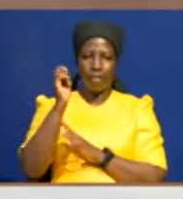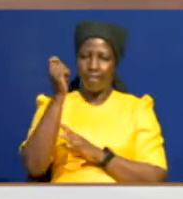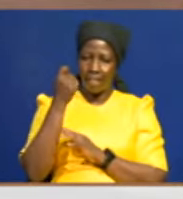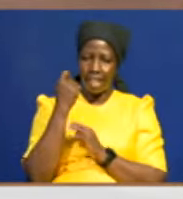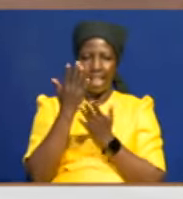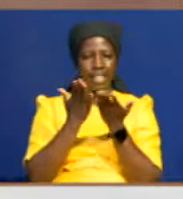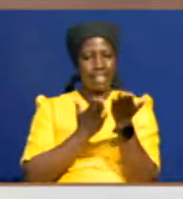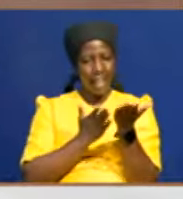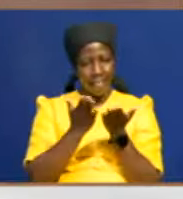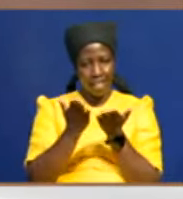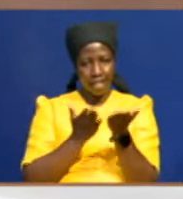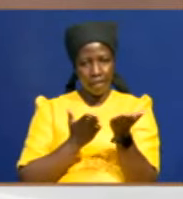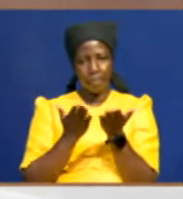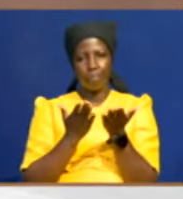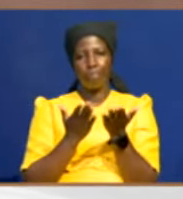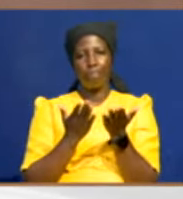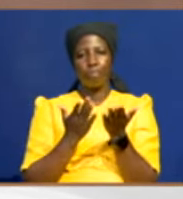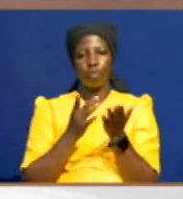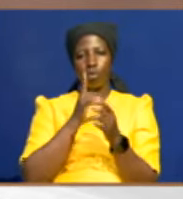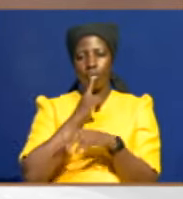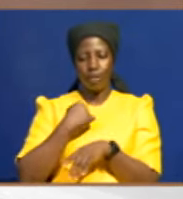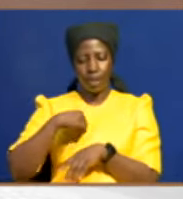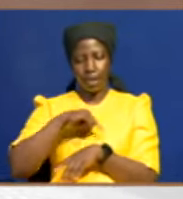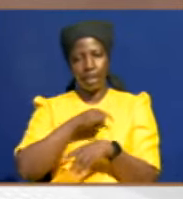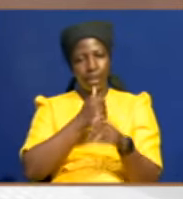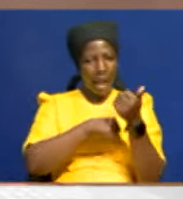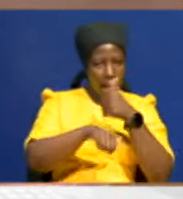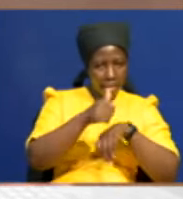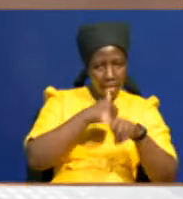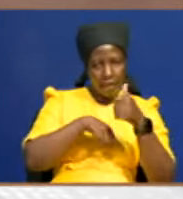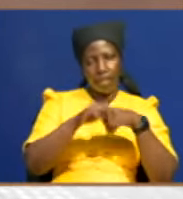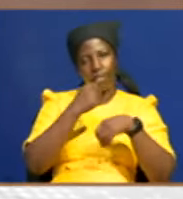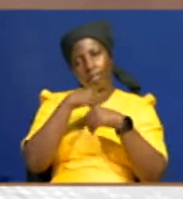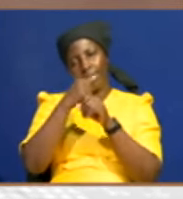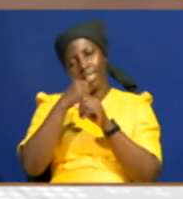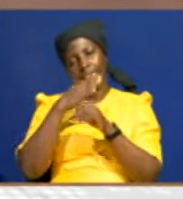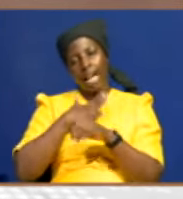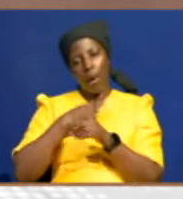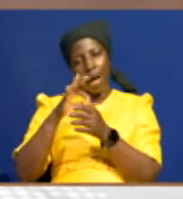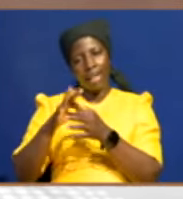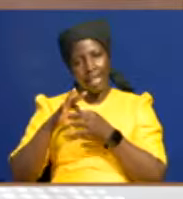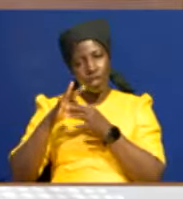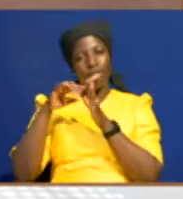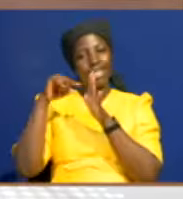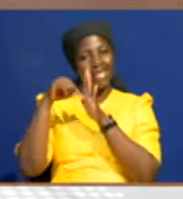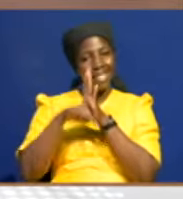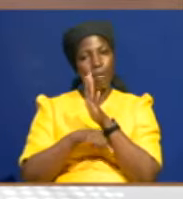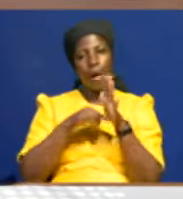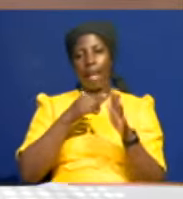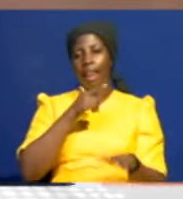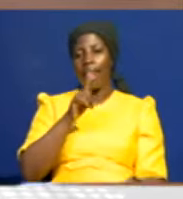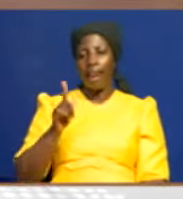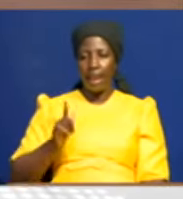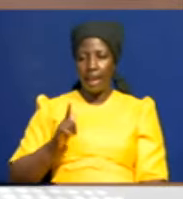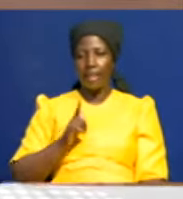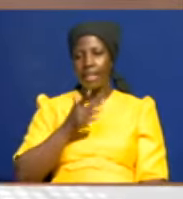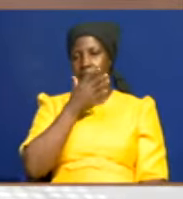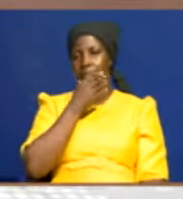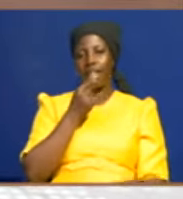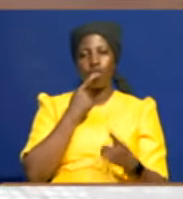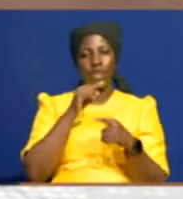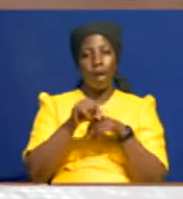services. So we are active and we are deepening our relations right now. Ladies and gentlemen, speaking about the